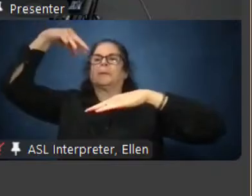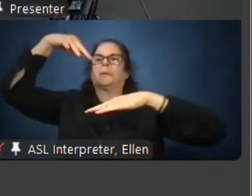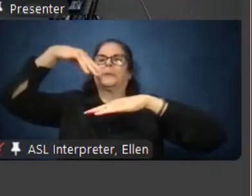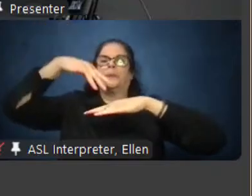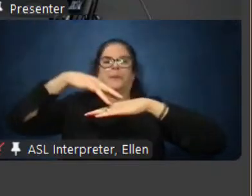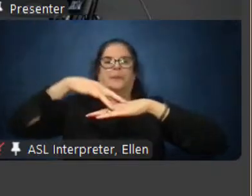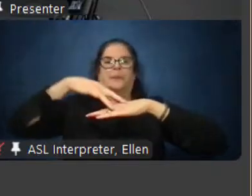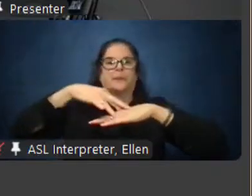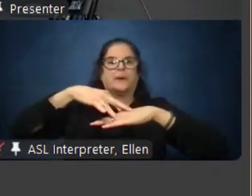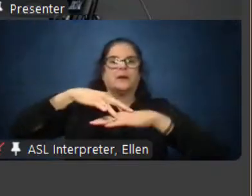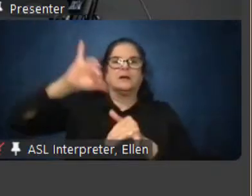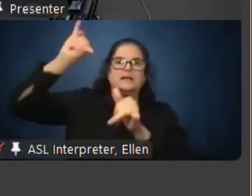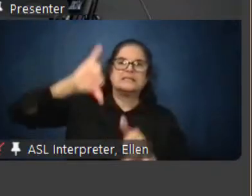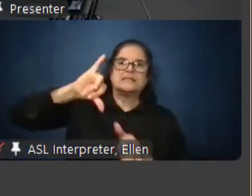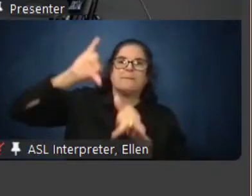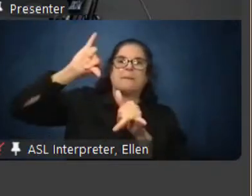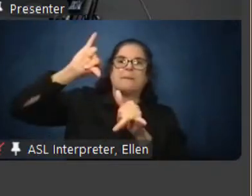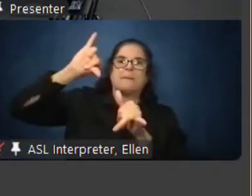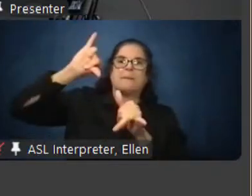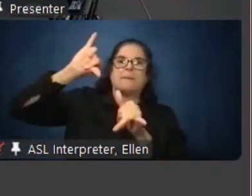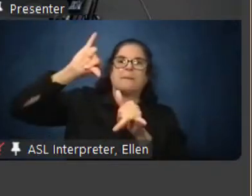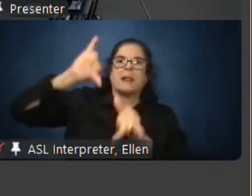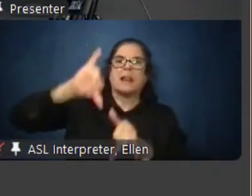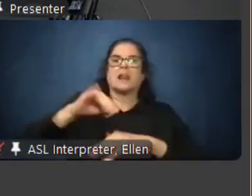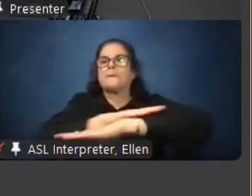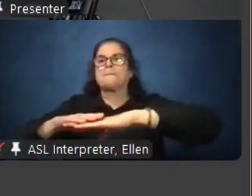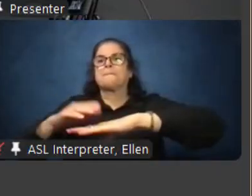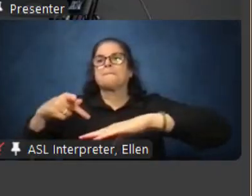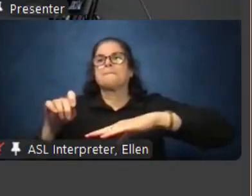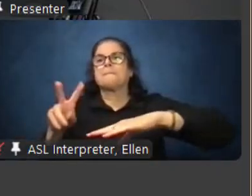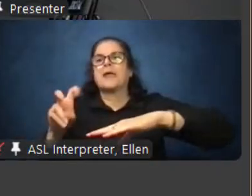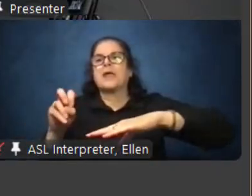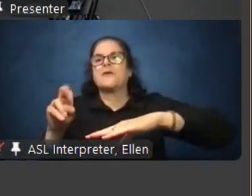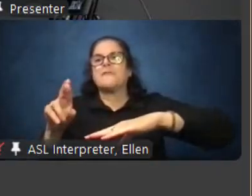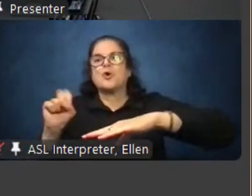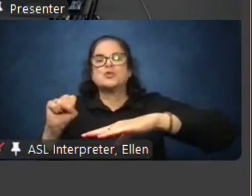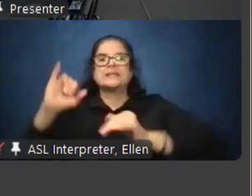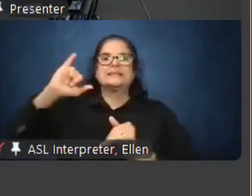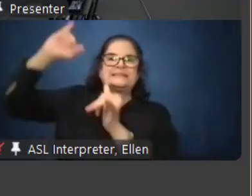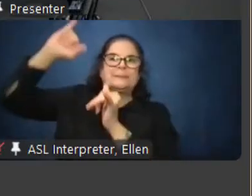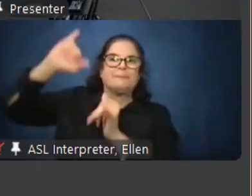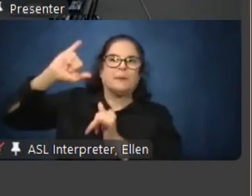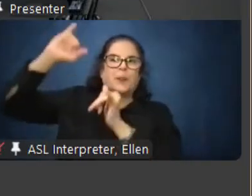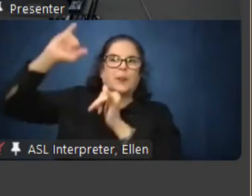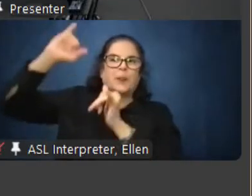a paver plan that matches kind of all of it and draws it together on the exterior.